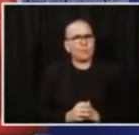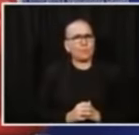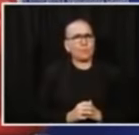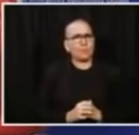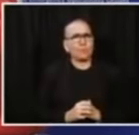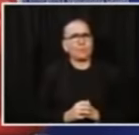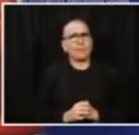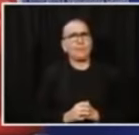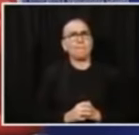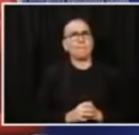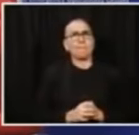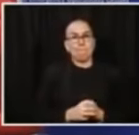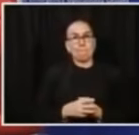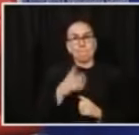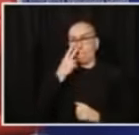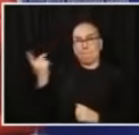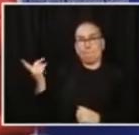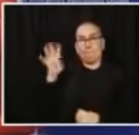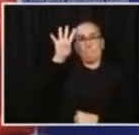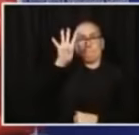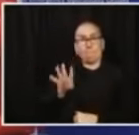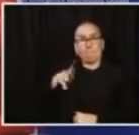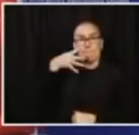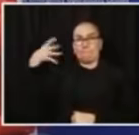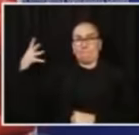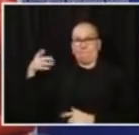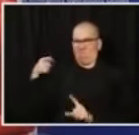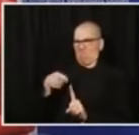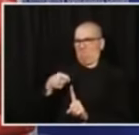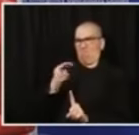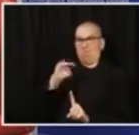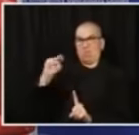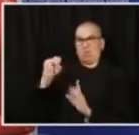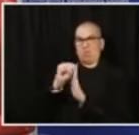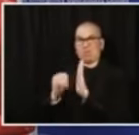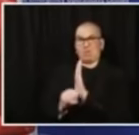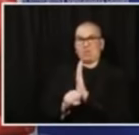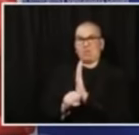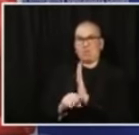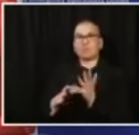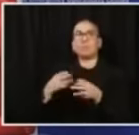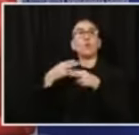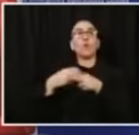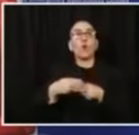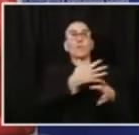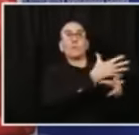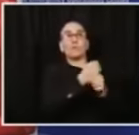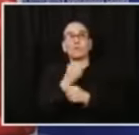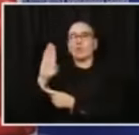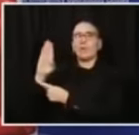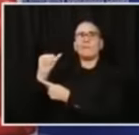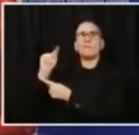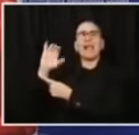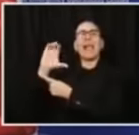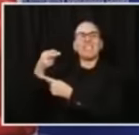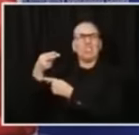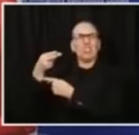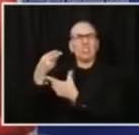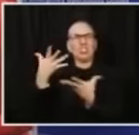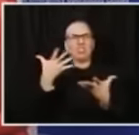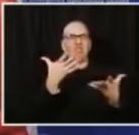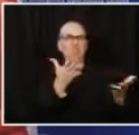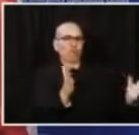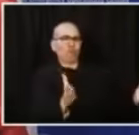be receiving our vaccine in Minnesota in batches. While we have some of the projections, they are